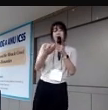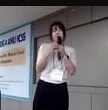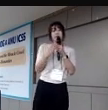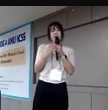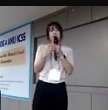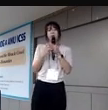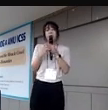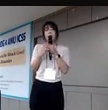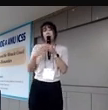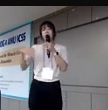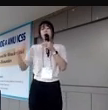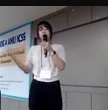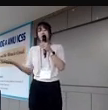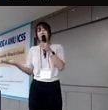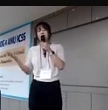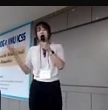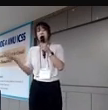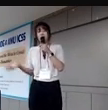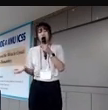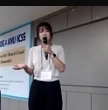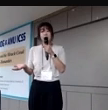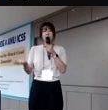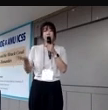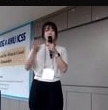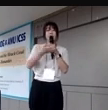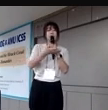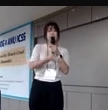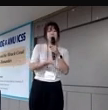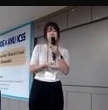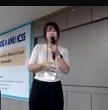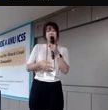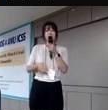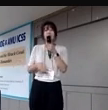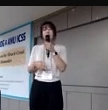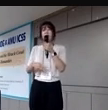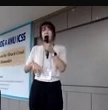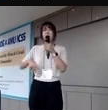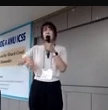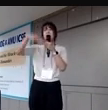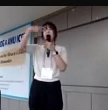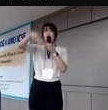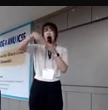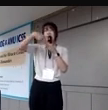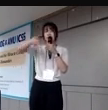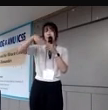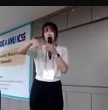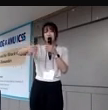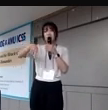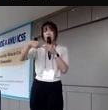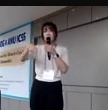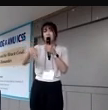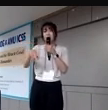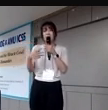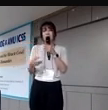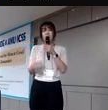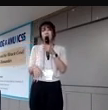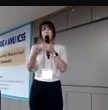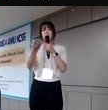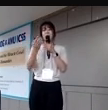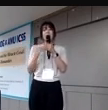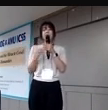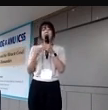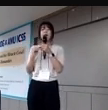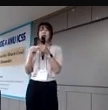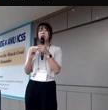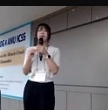In 15, if we added a girl, so boy enters a club, sees a girl read, music is on, and just dance at the plain location,